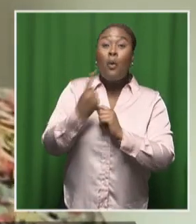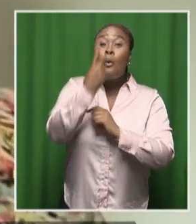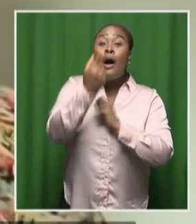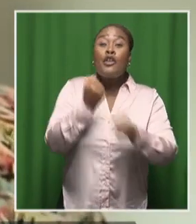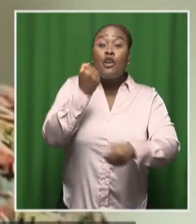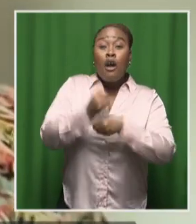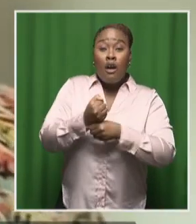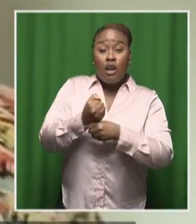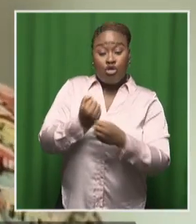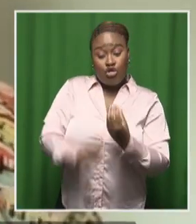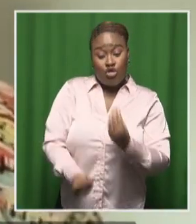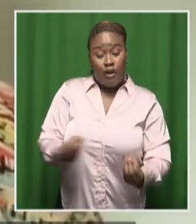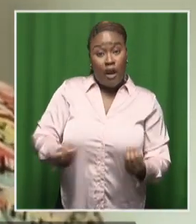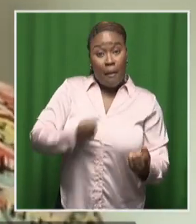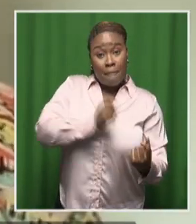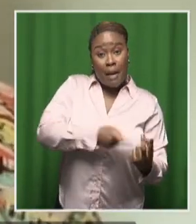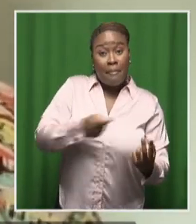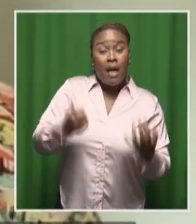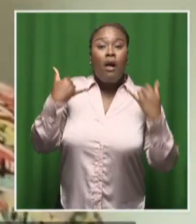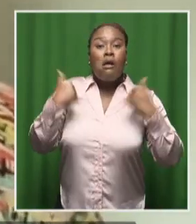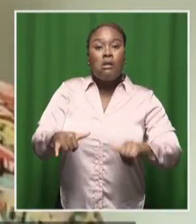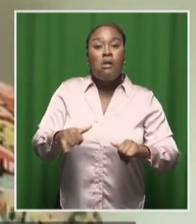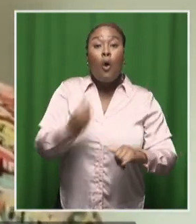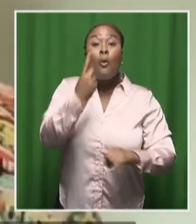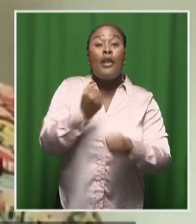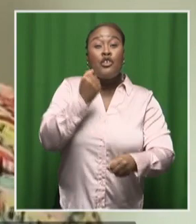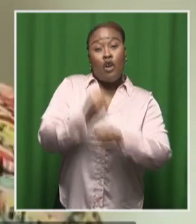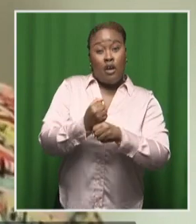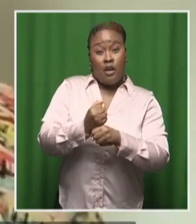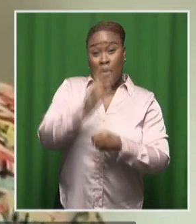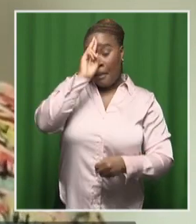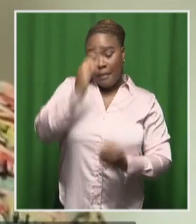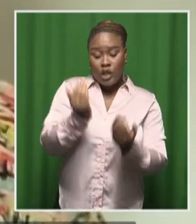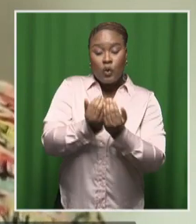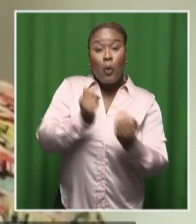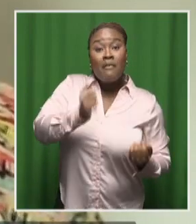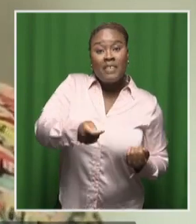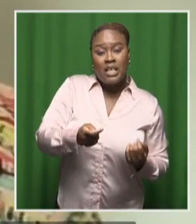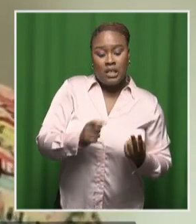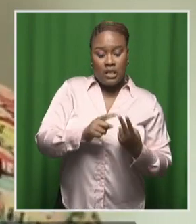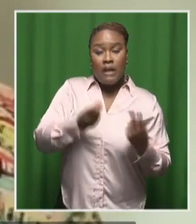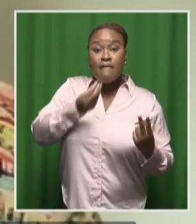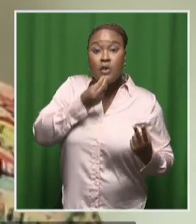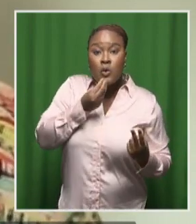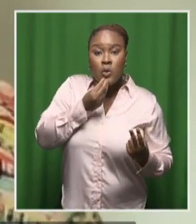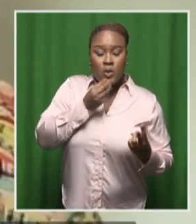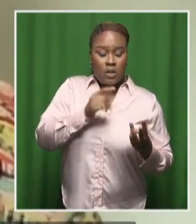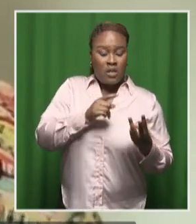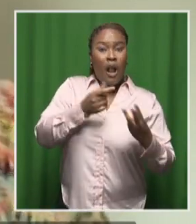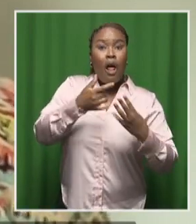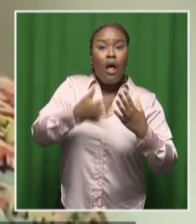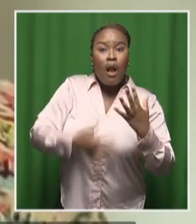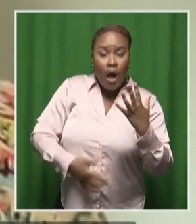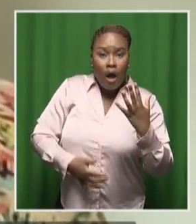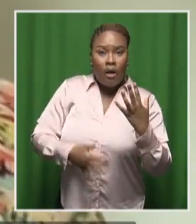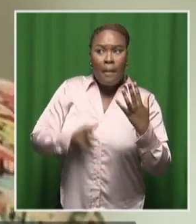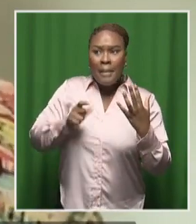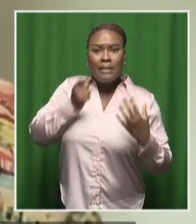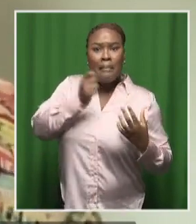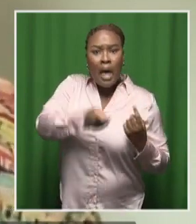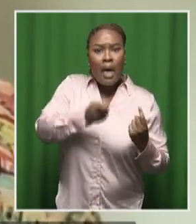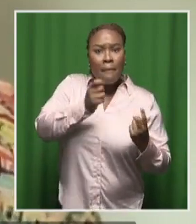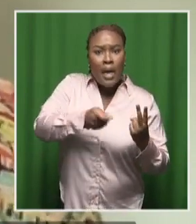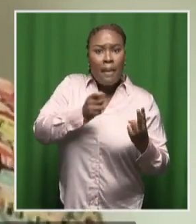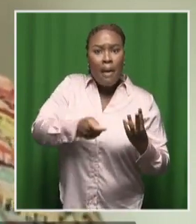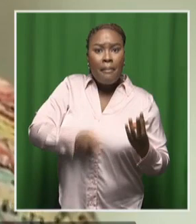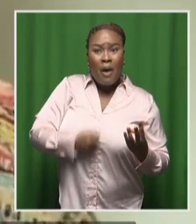year, and at the end of the day, there's school fees, there is food, groceries, etc., that has to be paid.